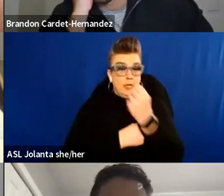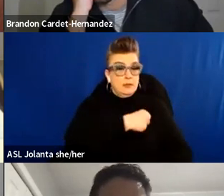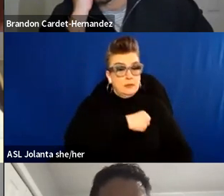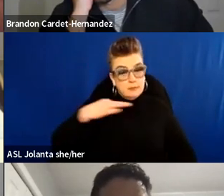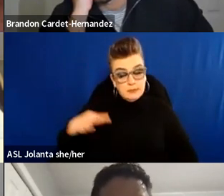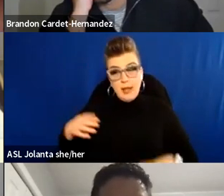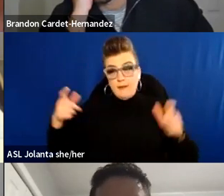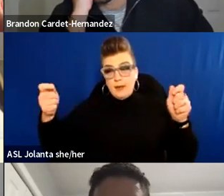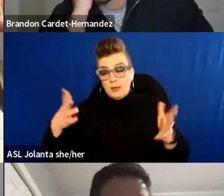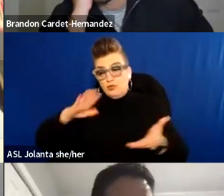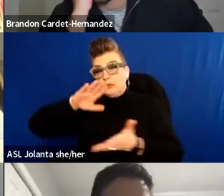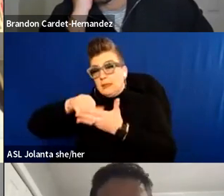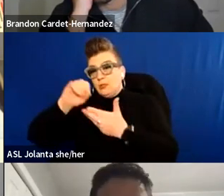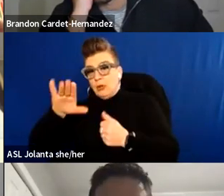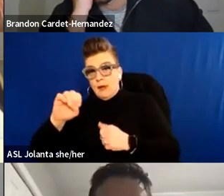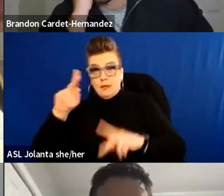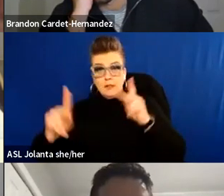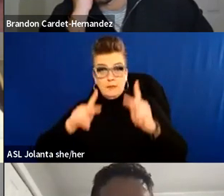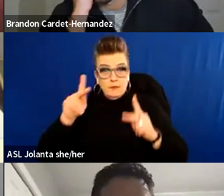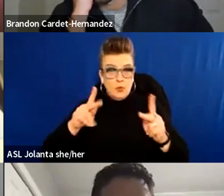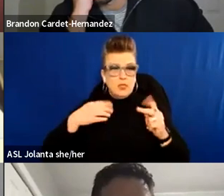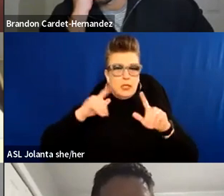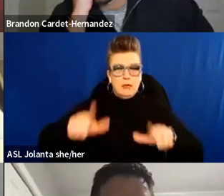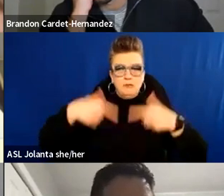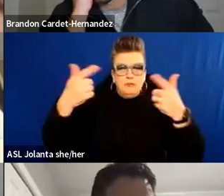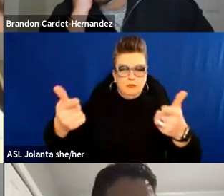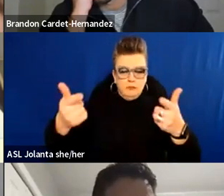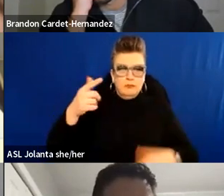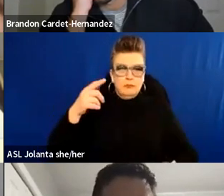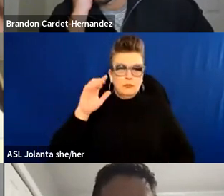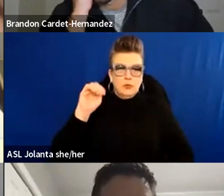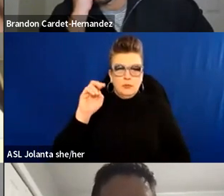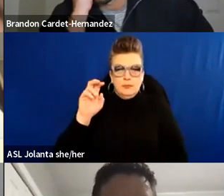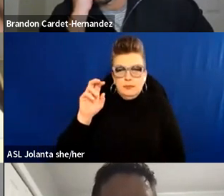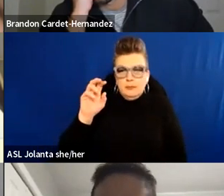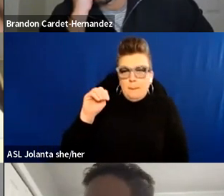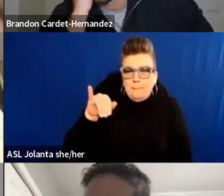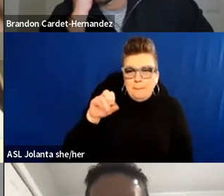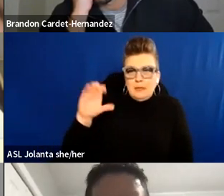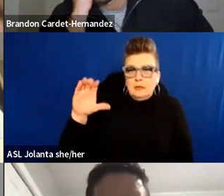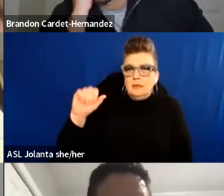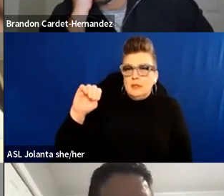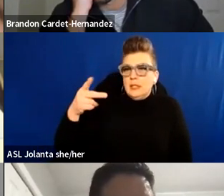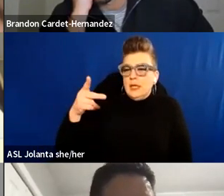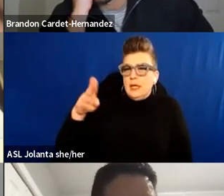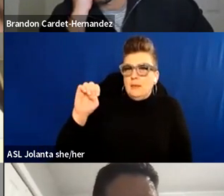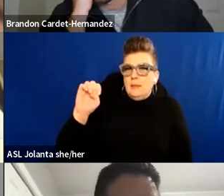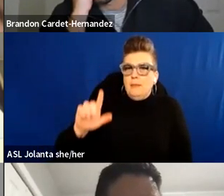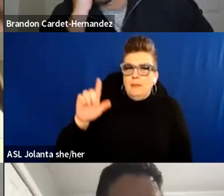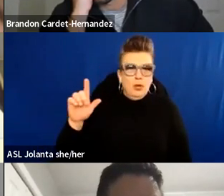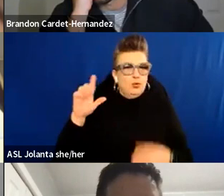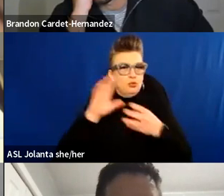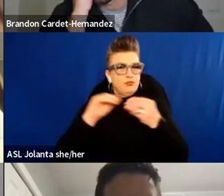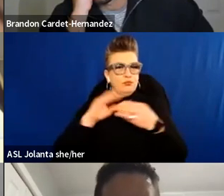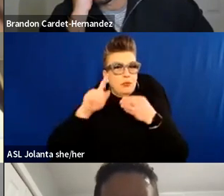central office folks and i'll try to kill stacia campbell to continue to further engage with dakota comic and other members